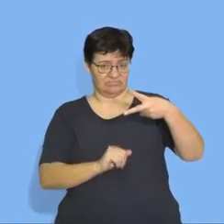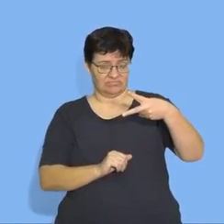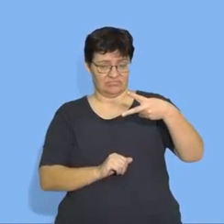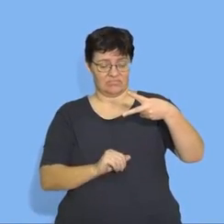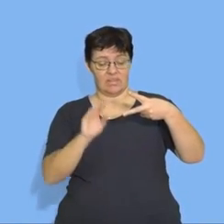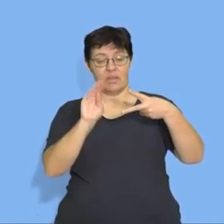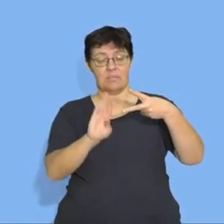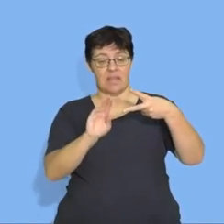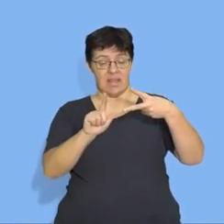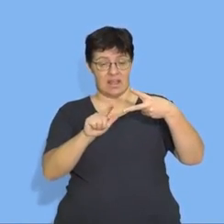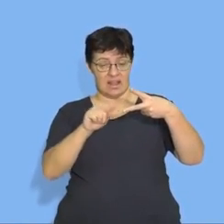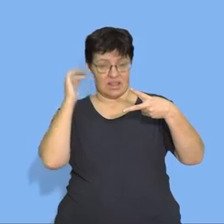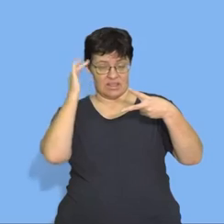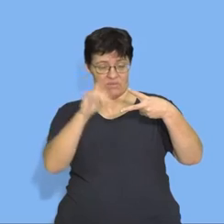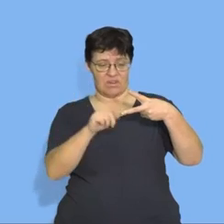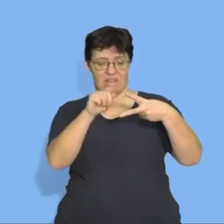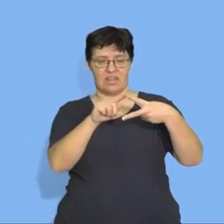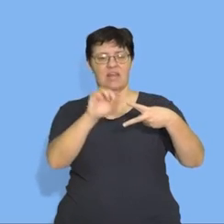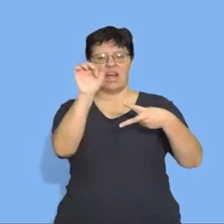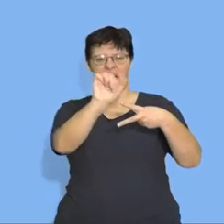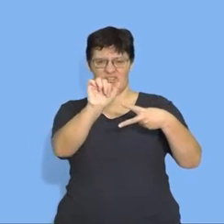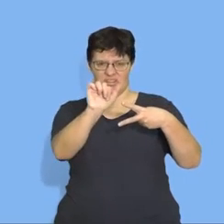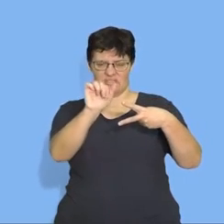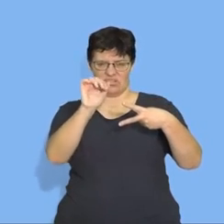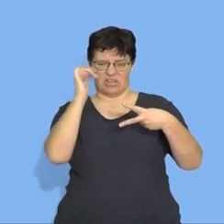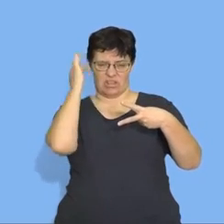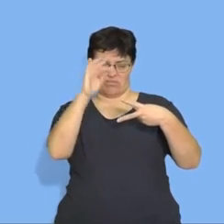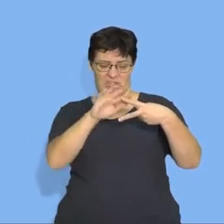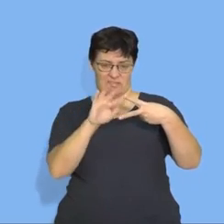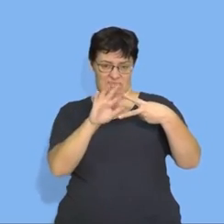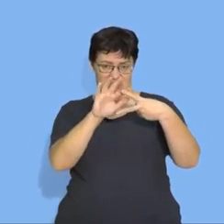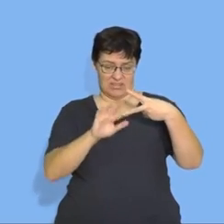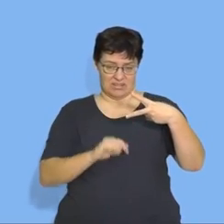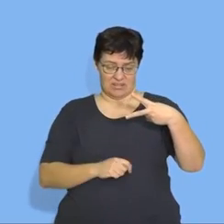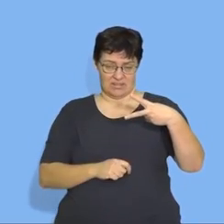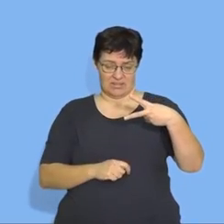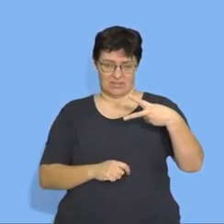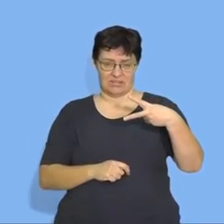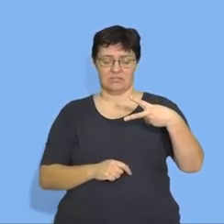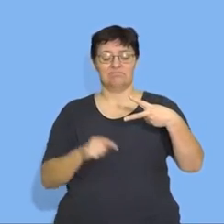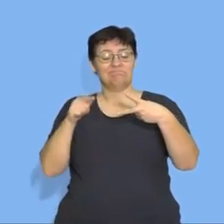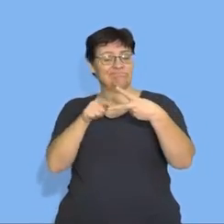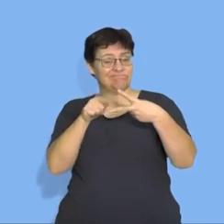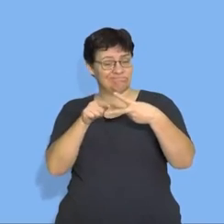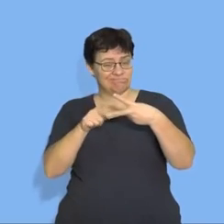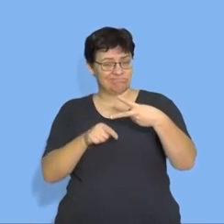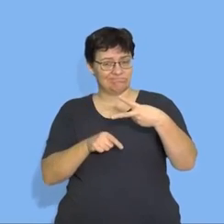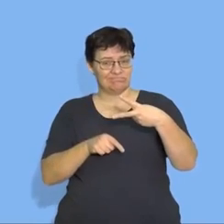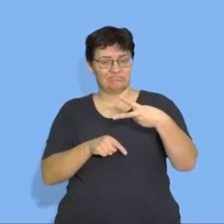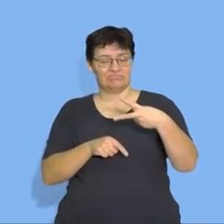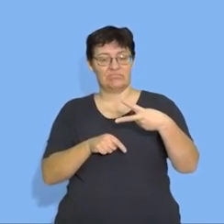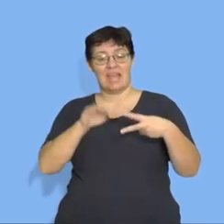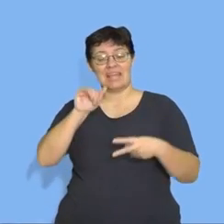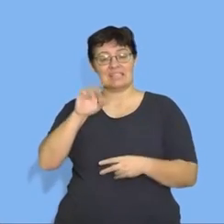the Bronsted-Lowry theory as well as the Arrhenius. Now, in as far as the Bronsted-Lowry, an acid